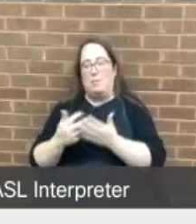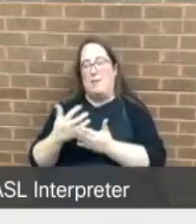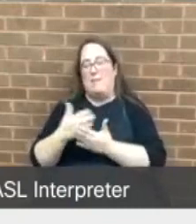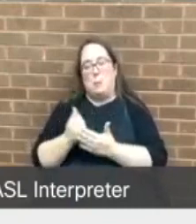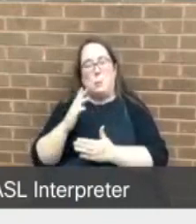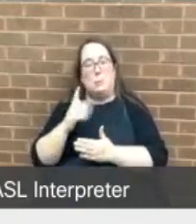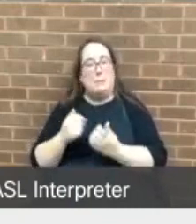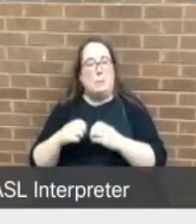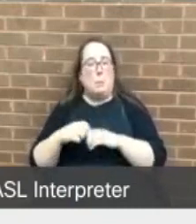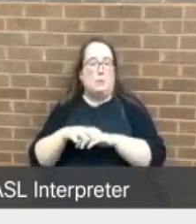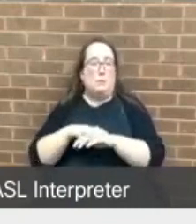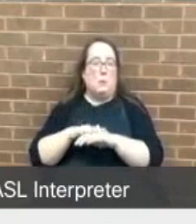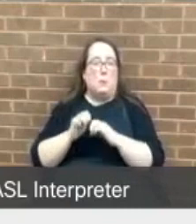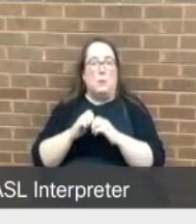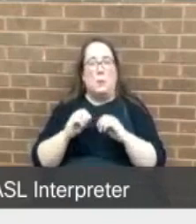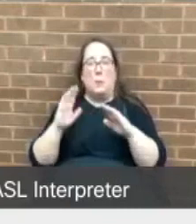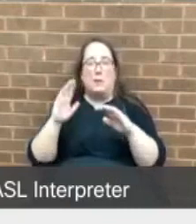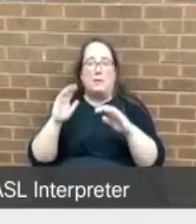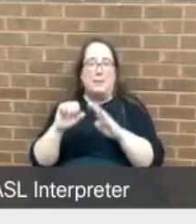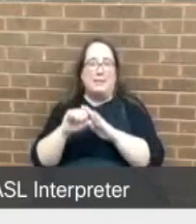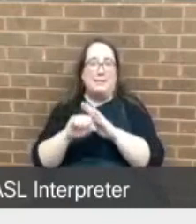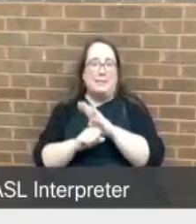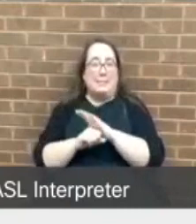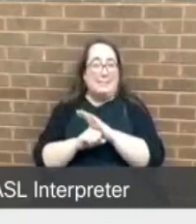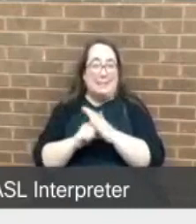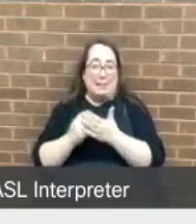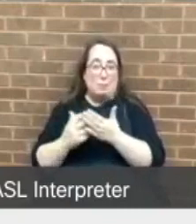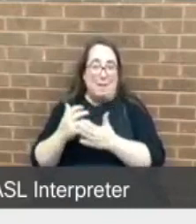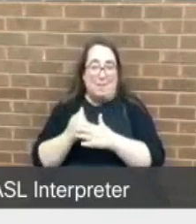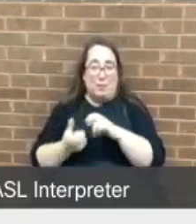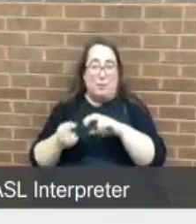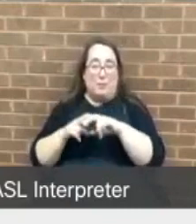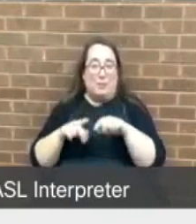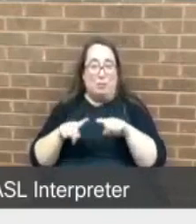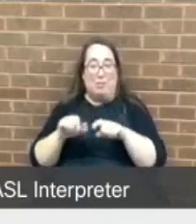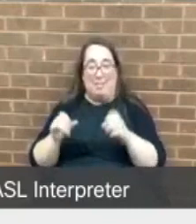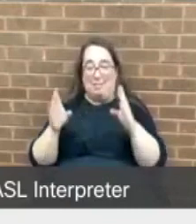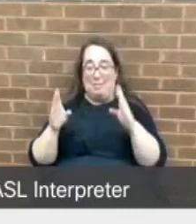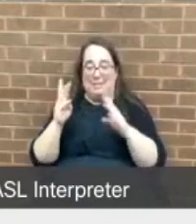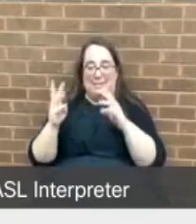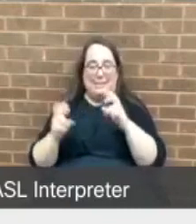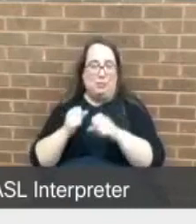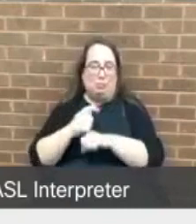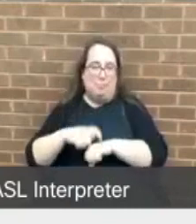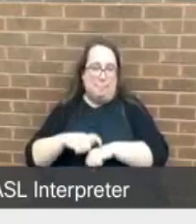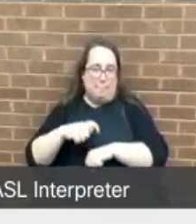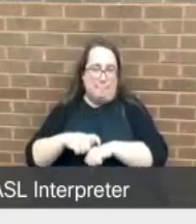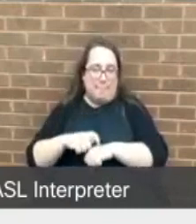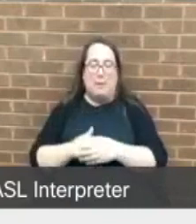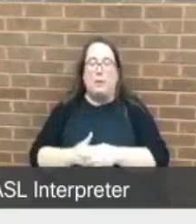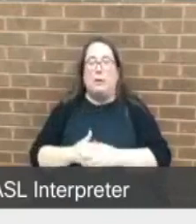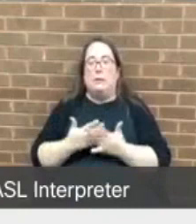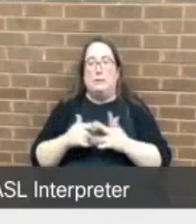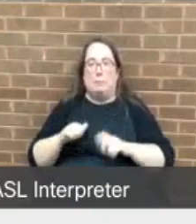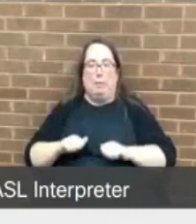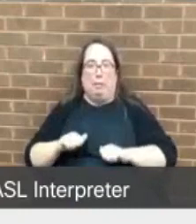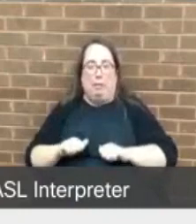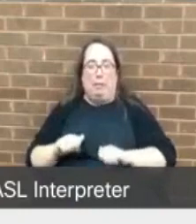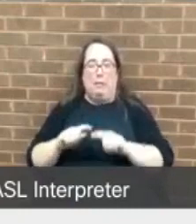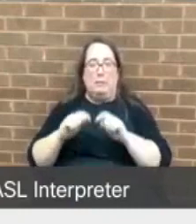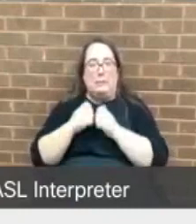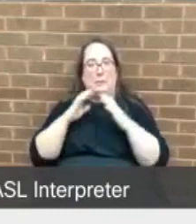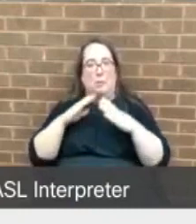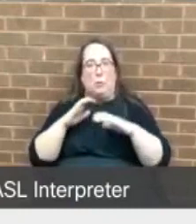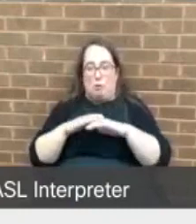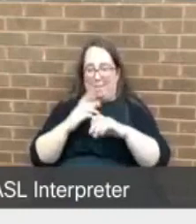little bit slower, with no expected state revenue increases during that six-year period. With some of the uncertainty in mind, our teams are